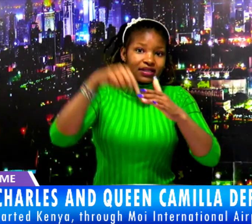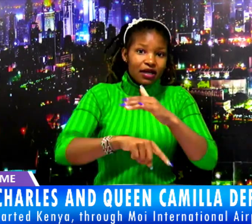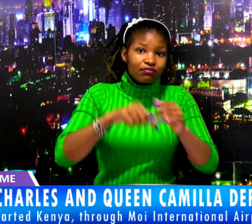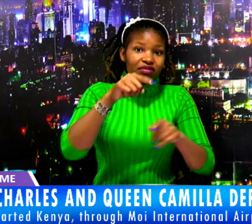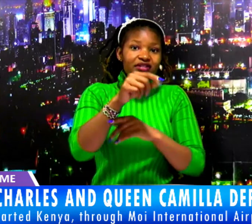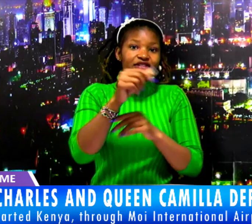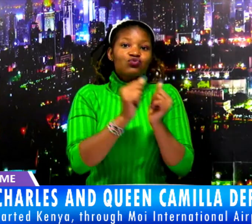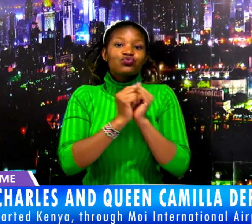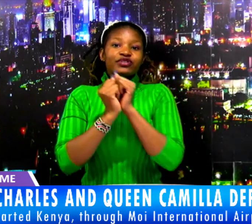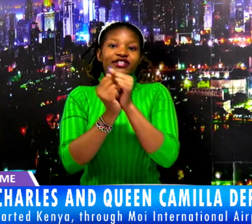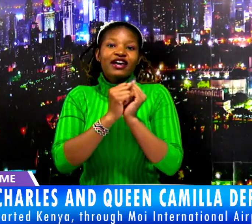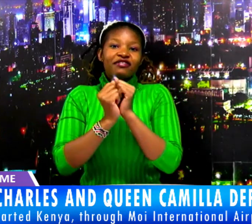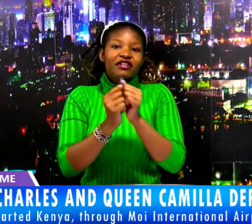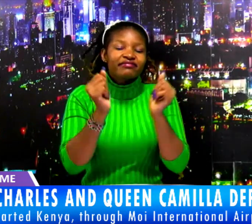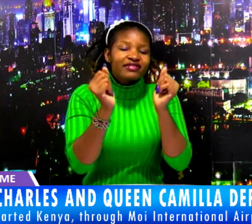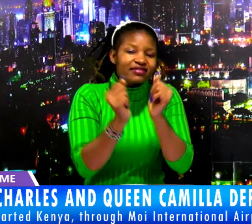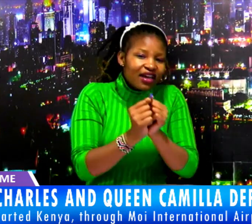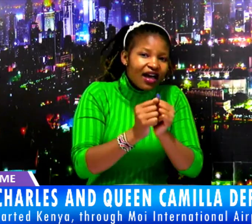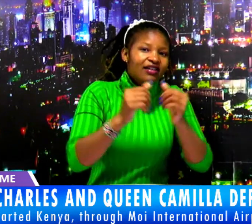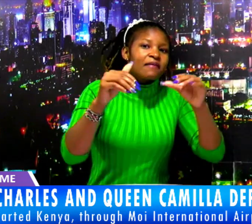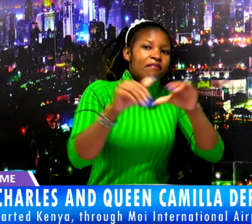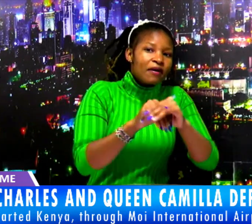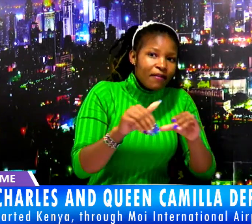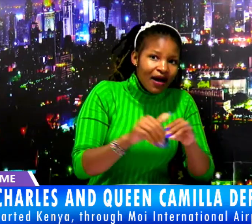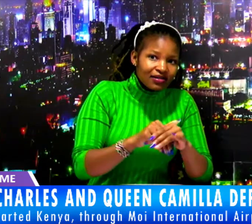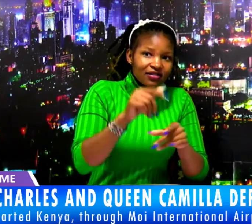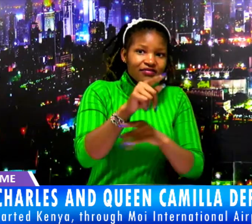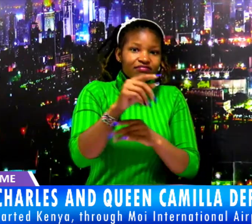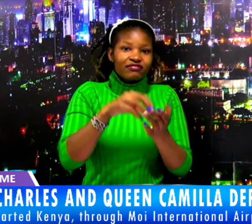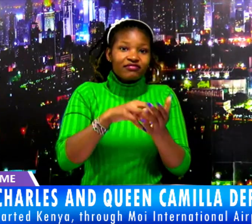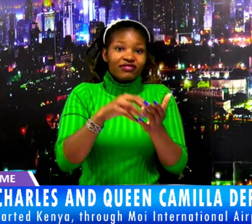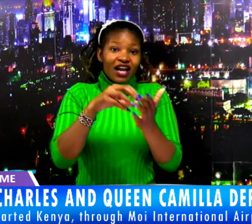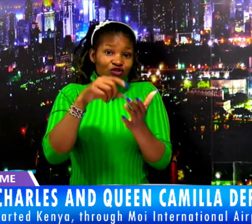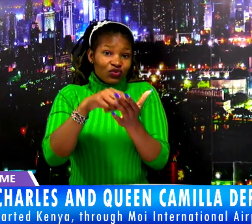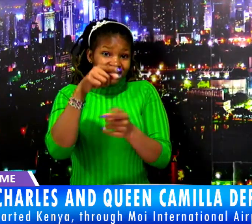before sitting down with 10 members